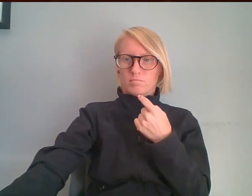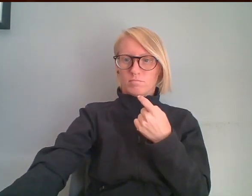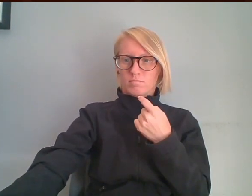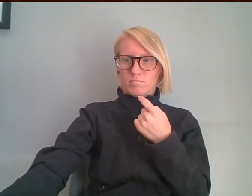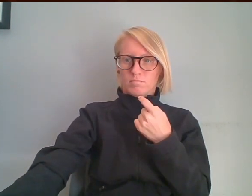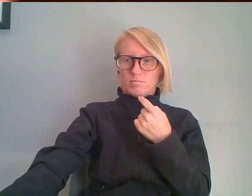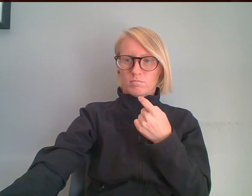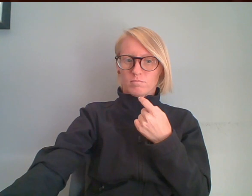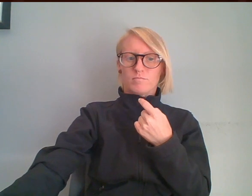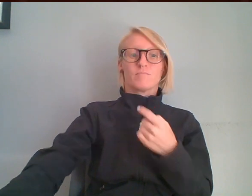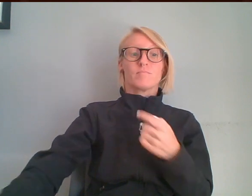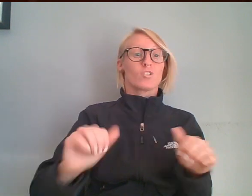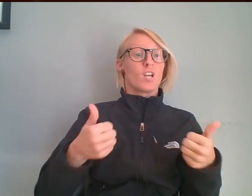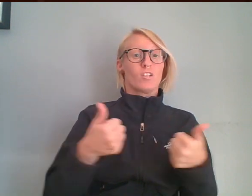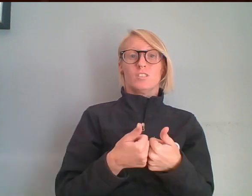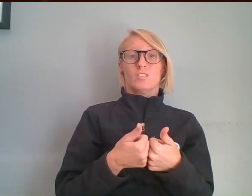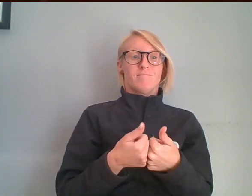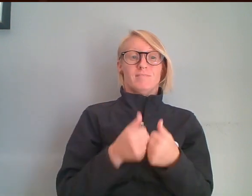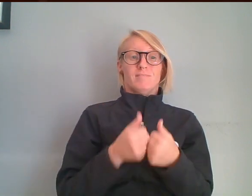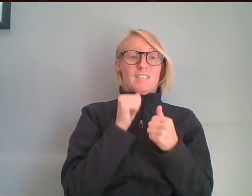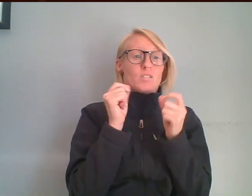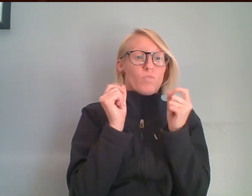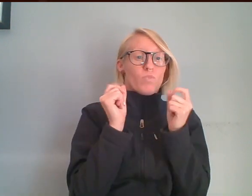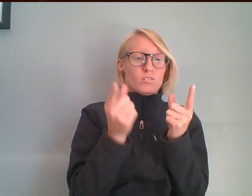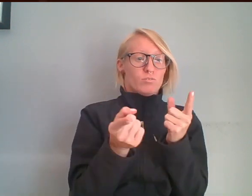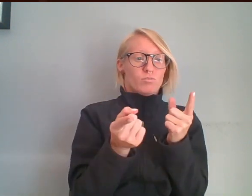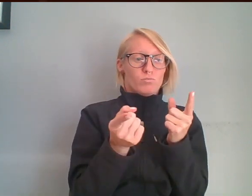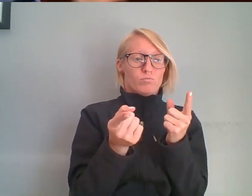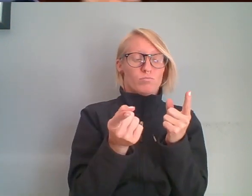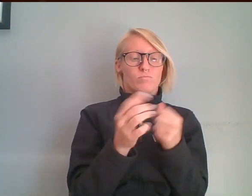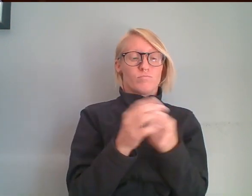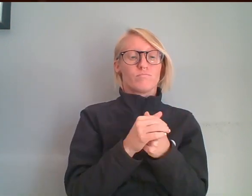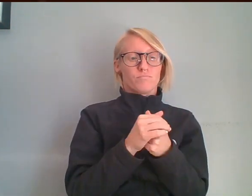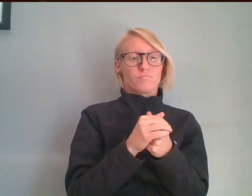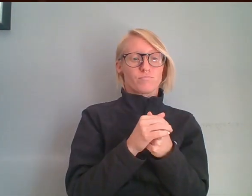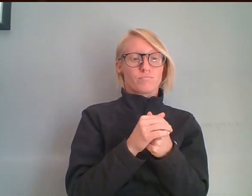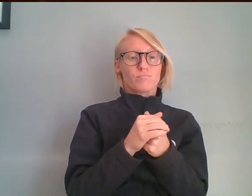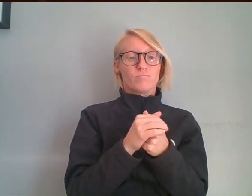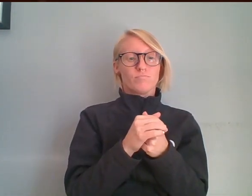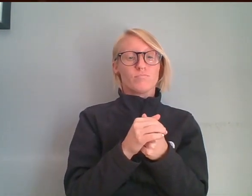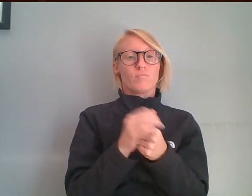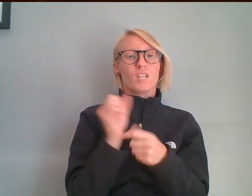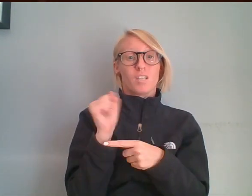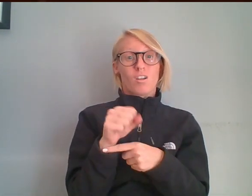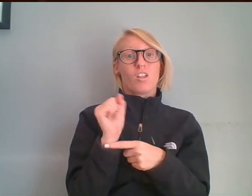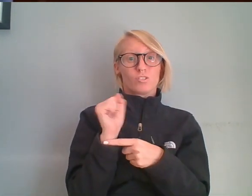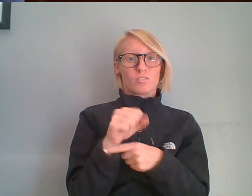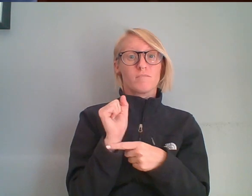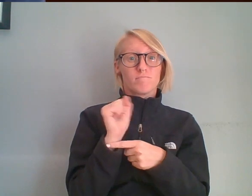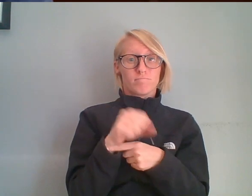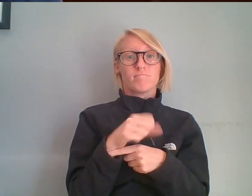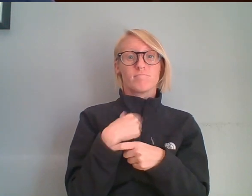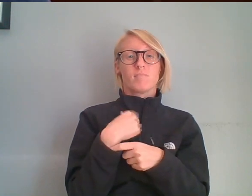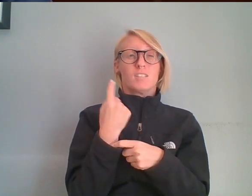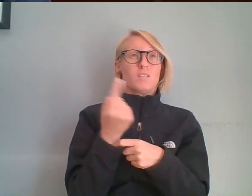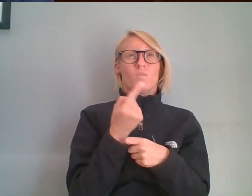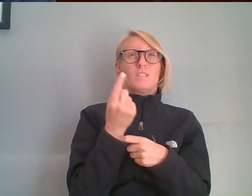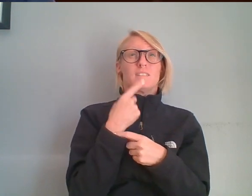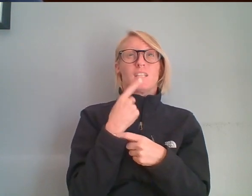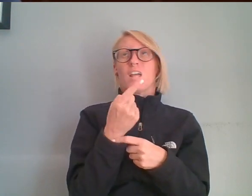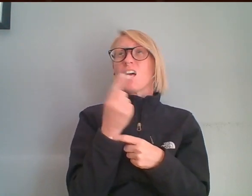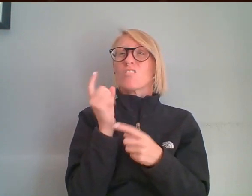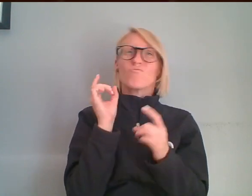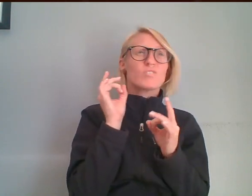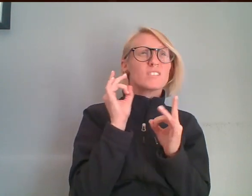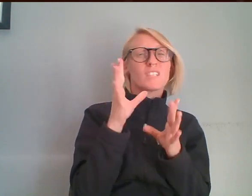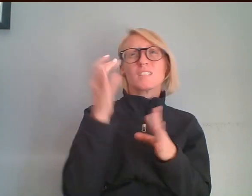room. When there are hostile situations that arise, you have to acknowledge it. So if somebody says, that's a ridiculous